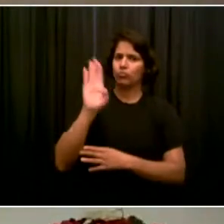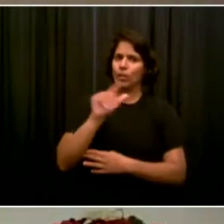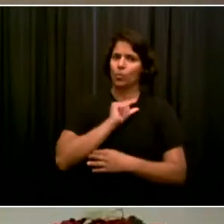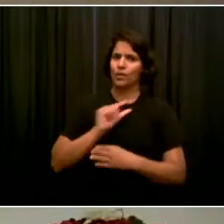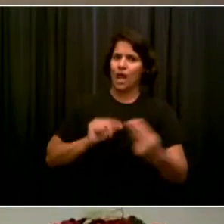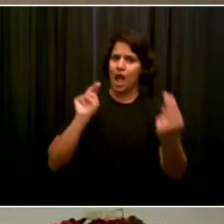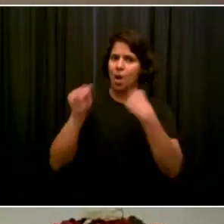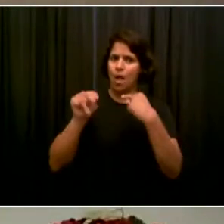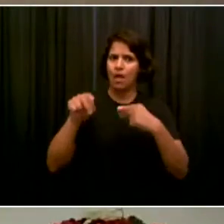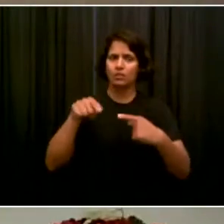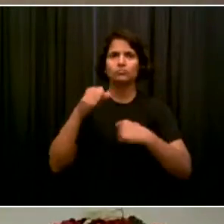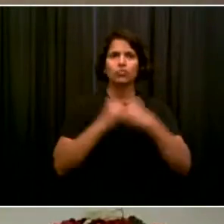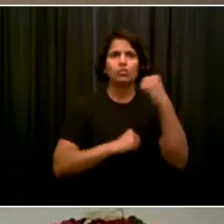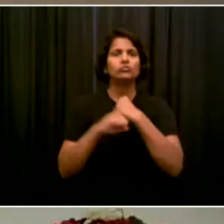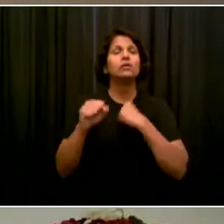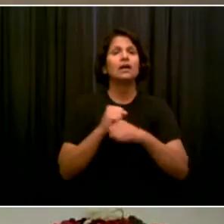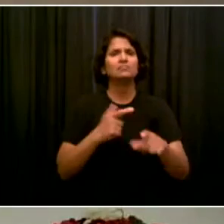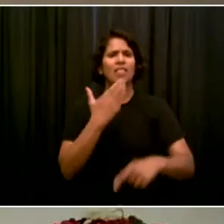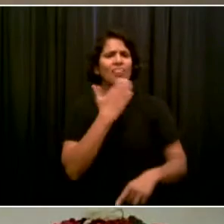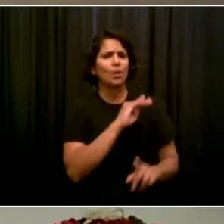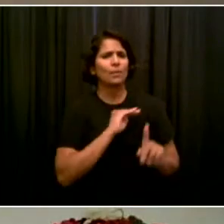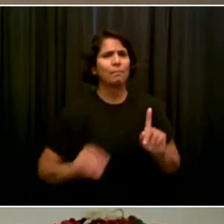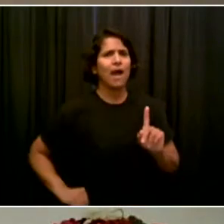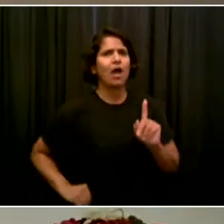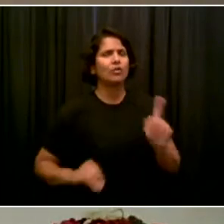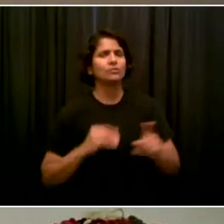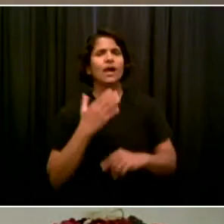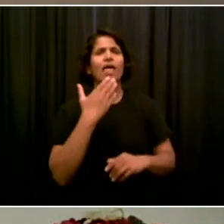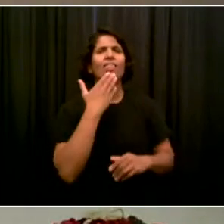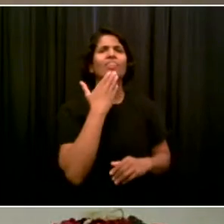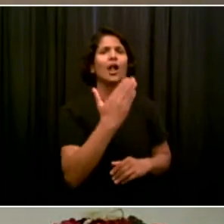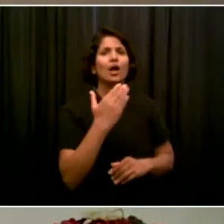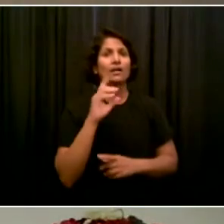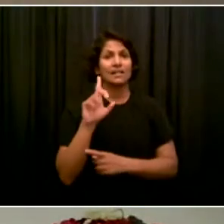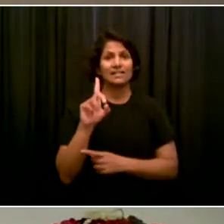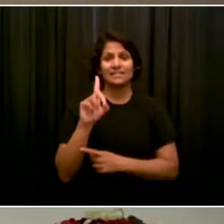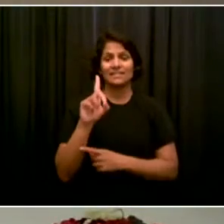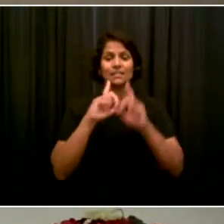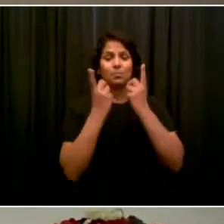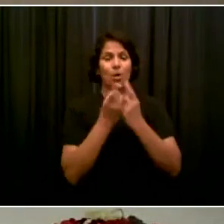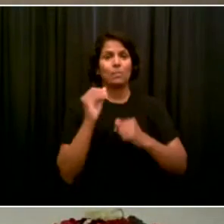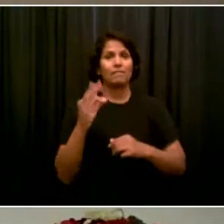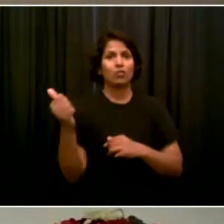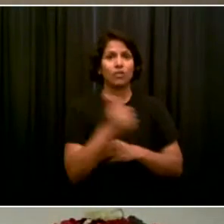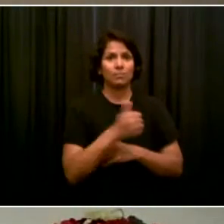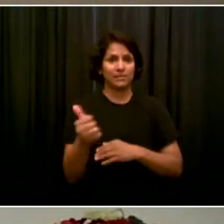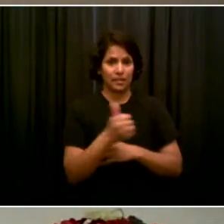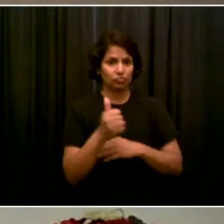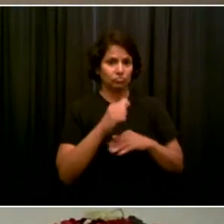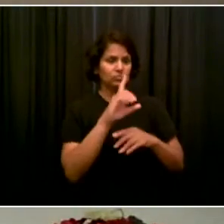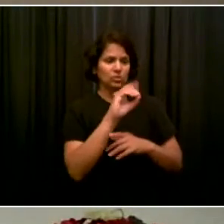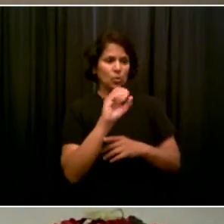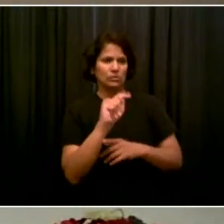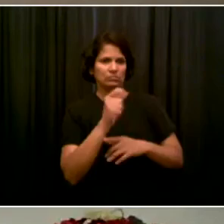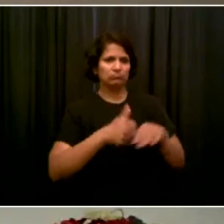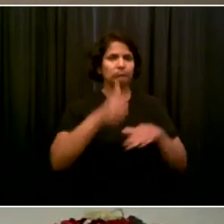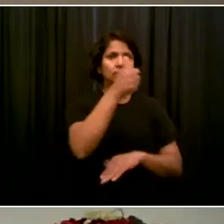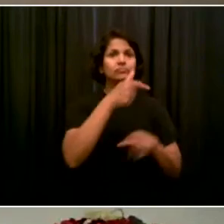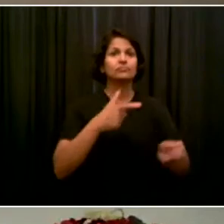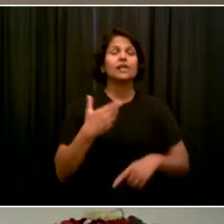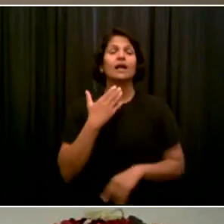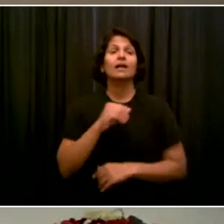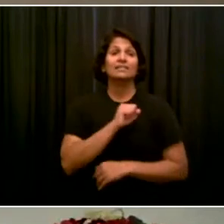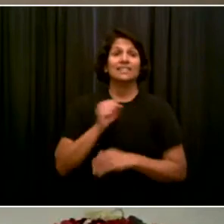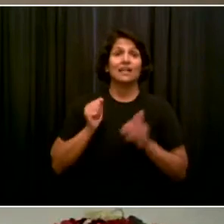I am truly delighted to join you and my other colleagues in government this morning, Senator Kavanaugh and Councilman Levin, and